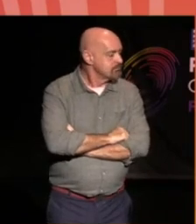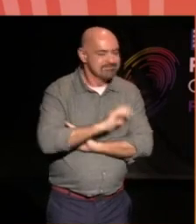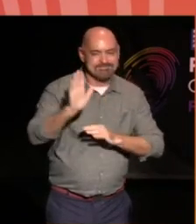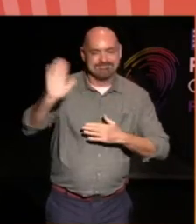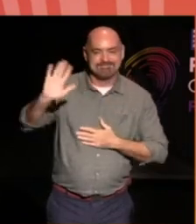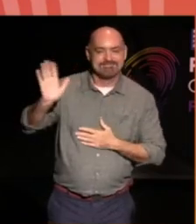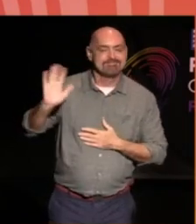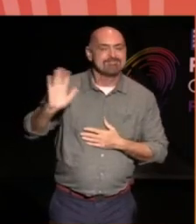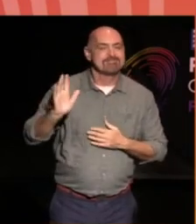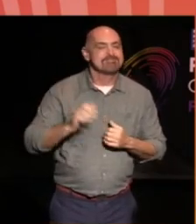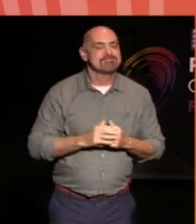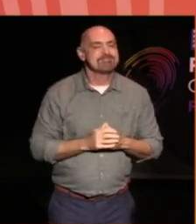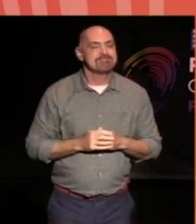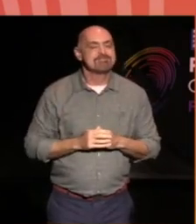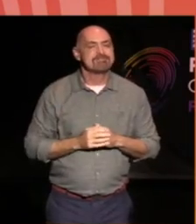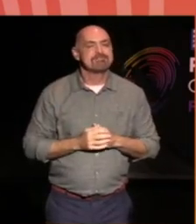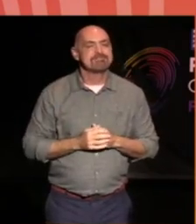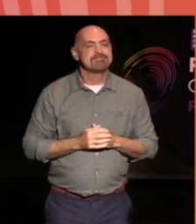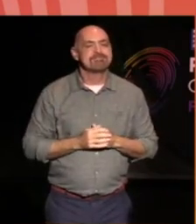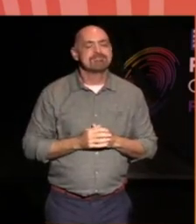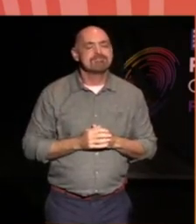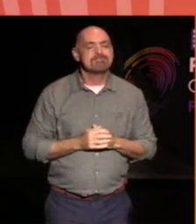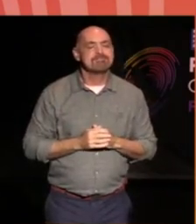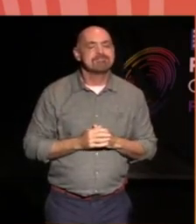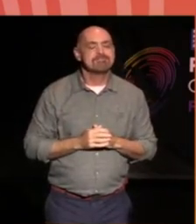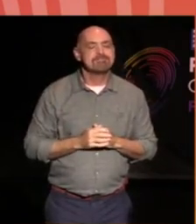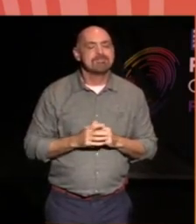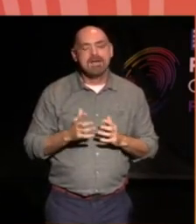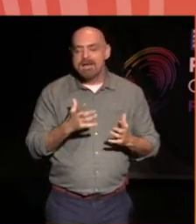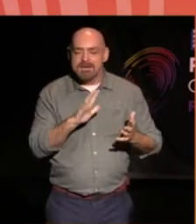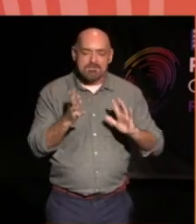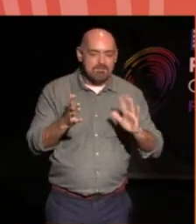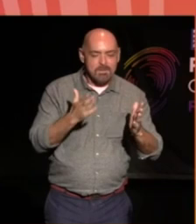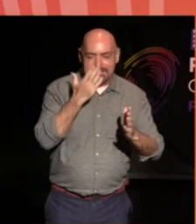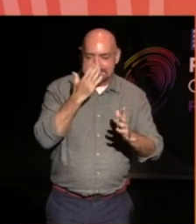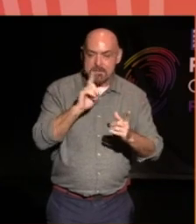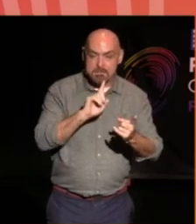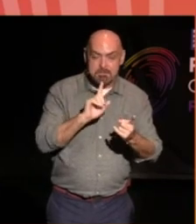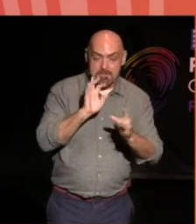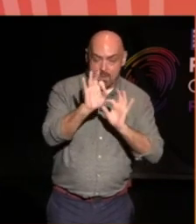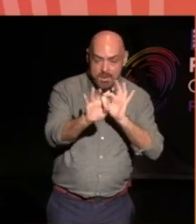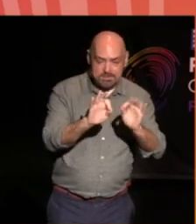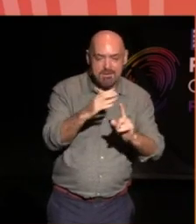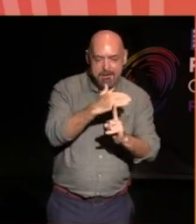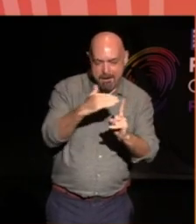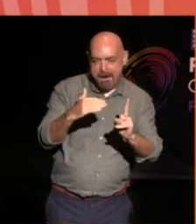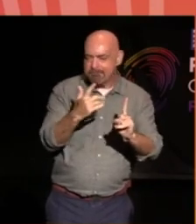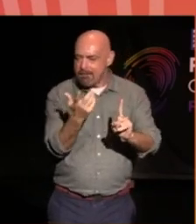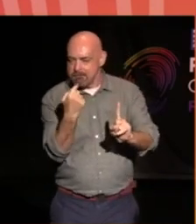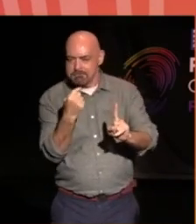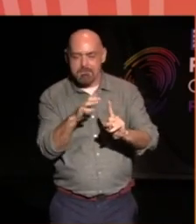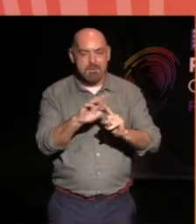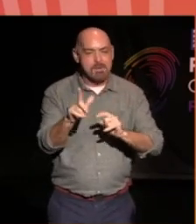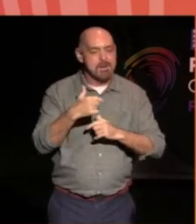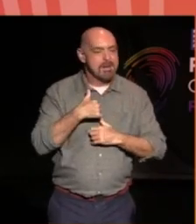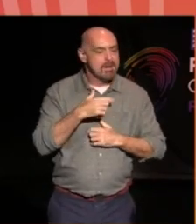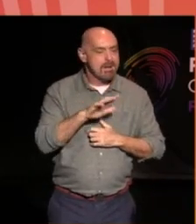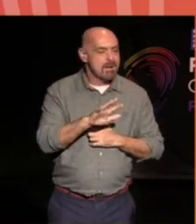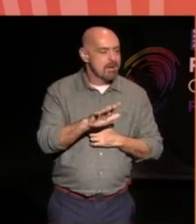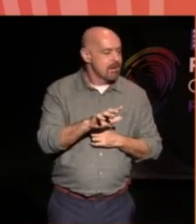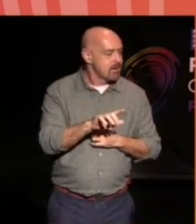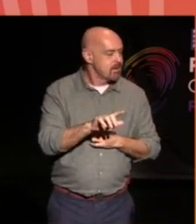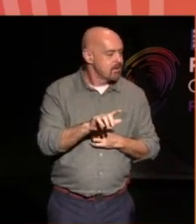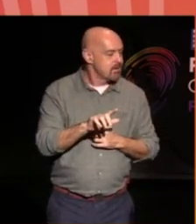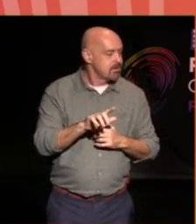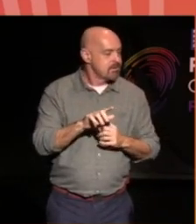Hi, thanks. Yeah, I mean, it sort of been half answered in a little way by the question that just came, but I'm interested both across, I